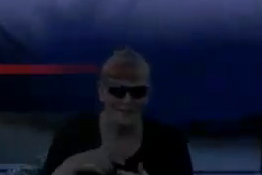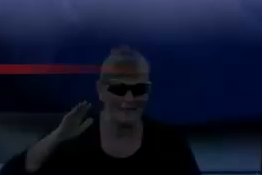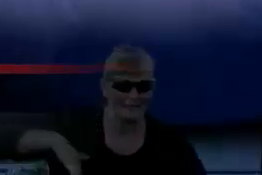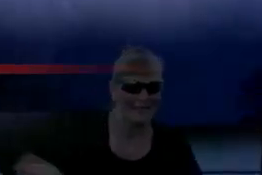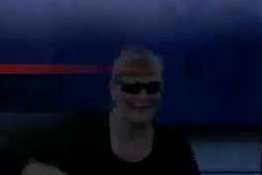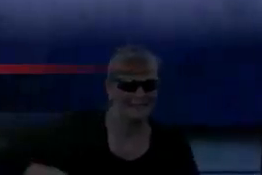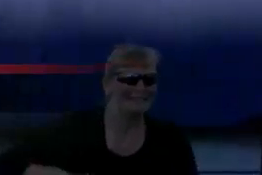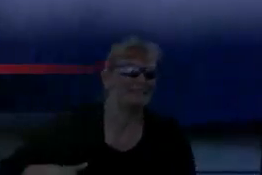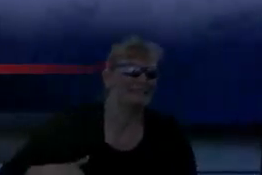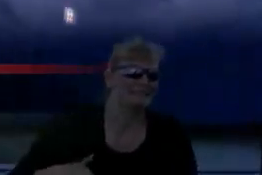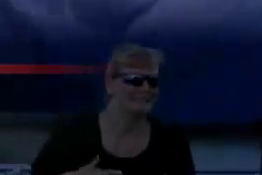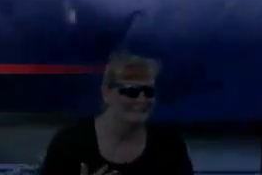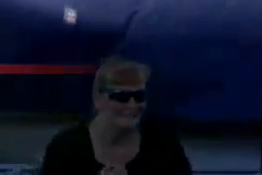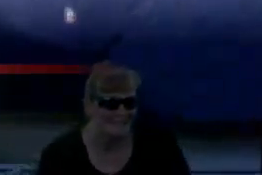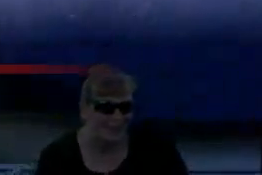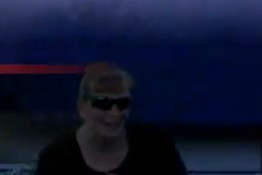Bai.